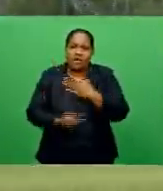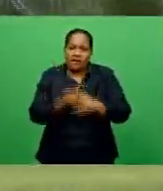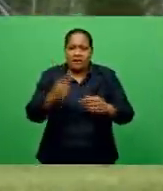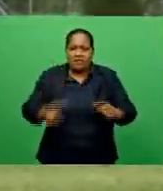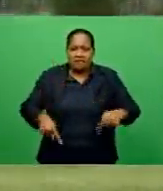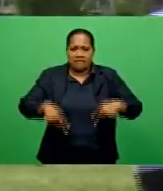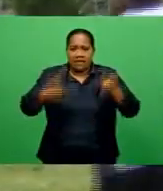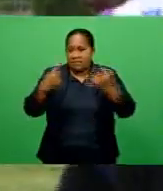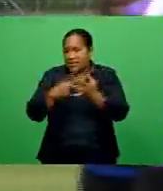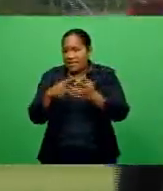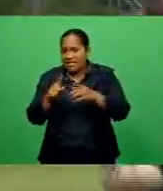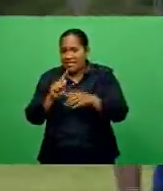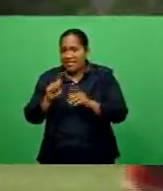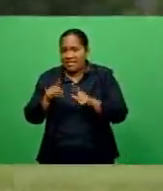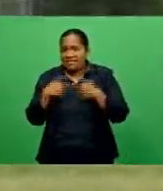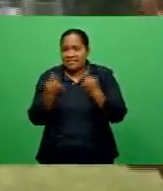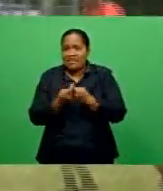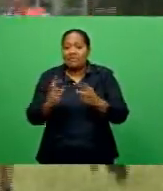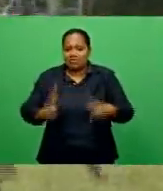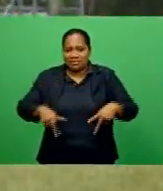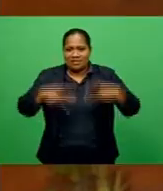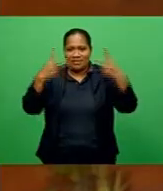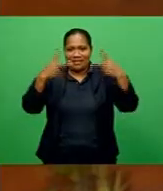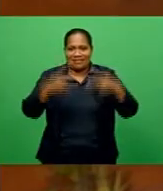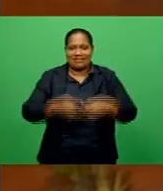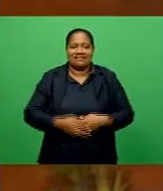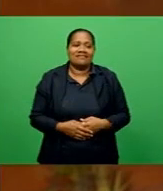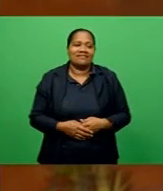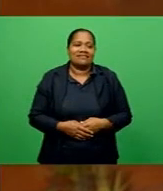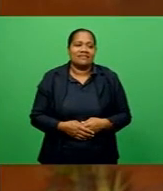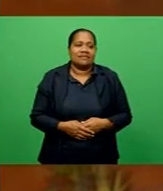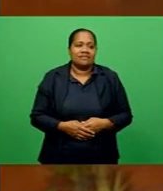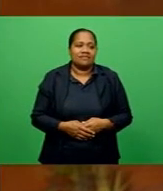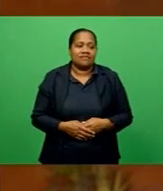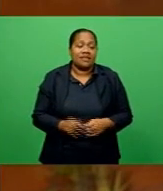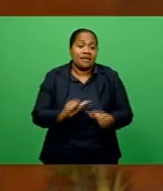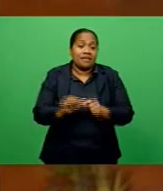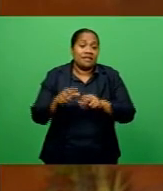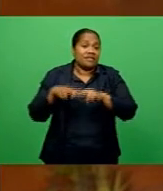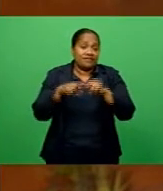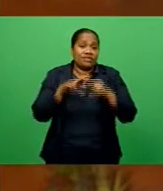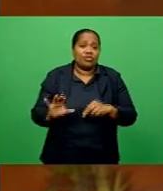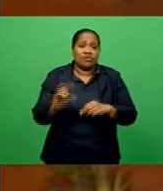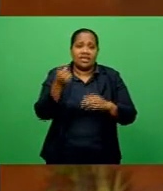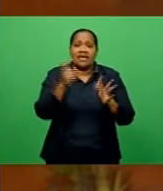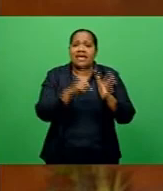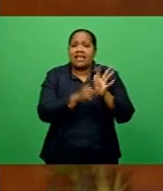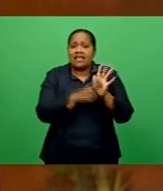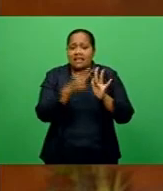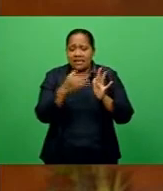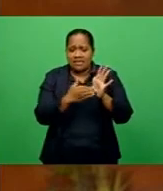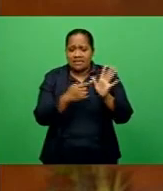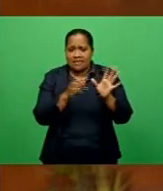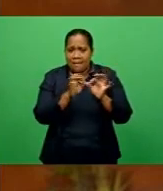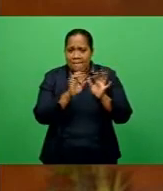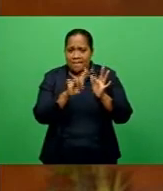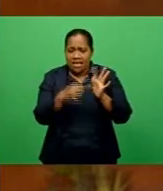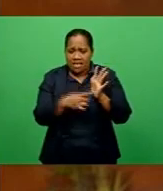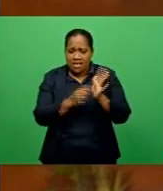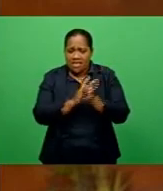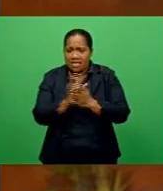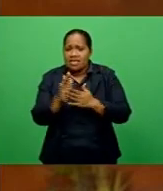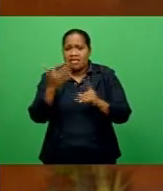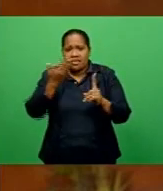semi-finals. Talima Terkula, FBC Sports. Miss Fiji winner Elizabeth Maki is urging women to take up the sport